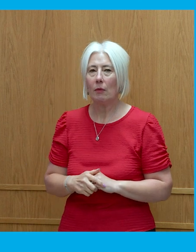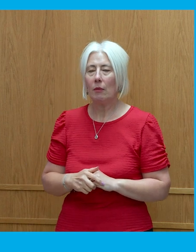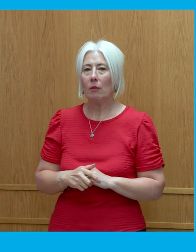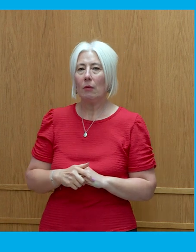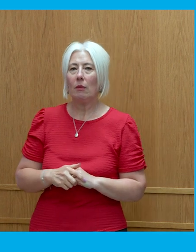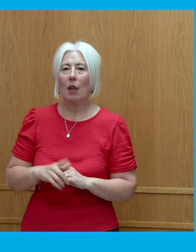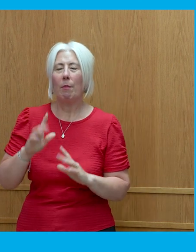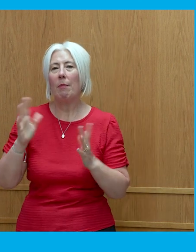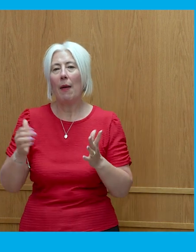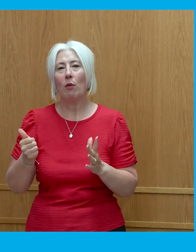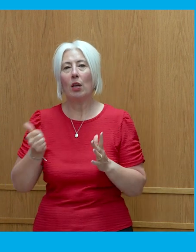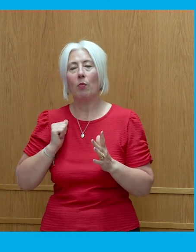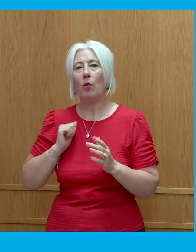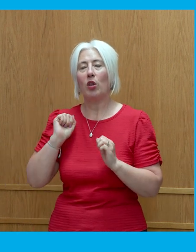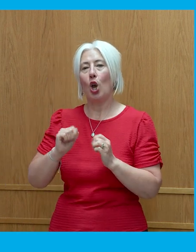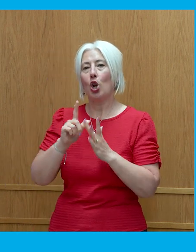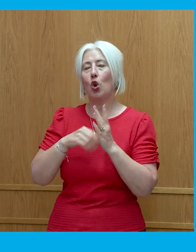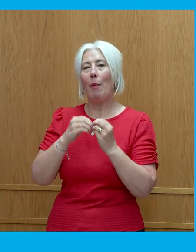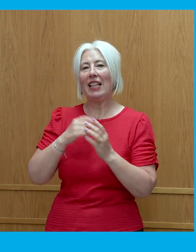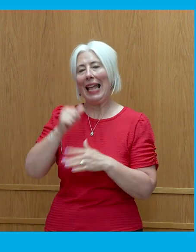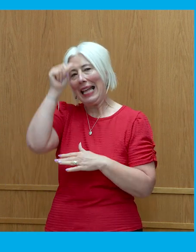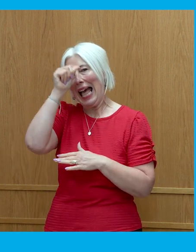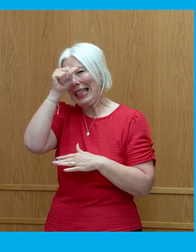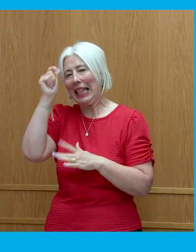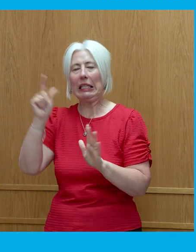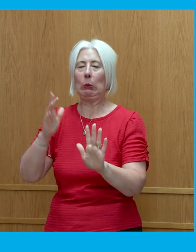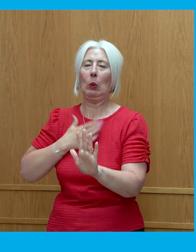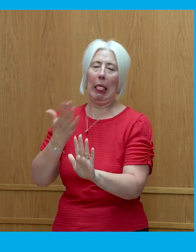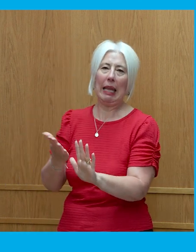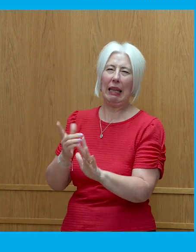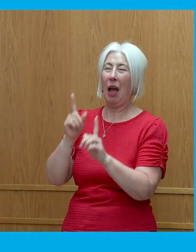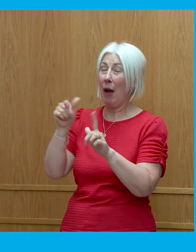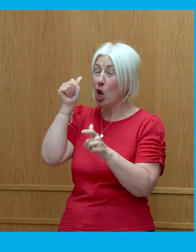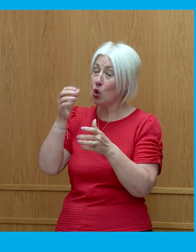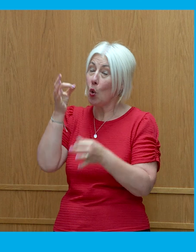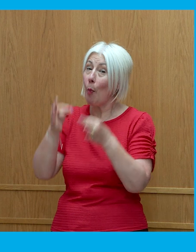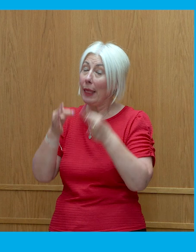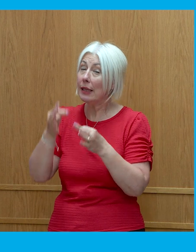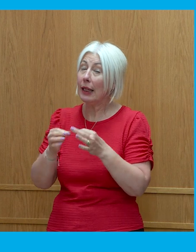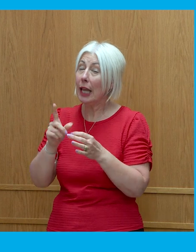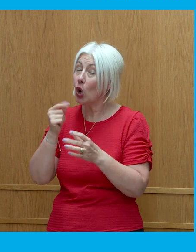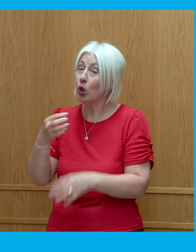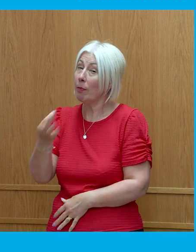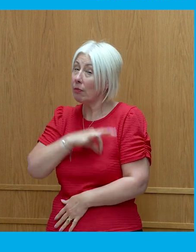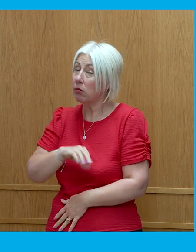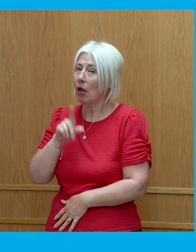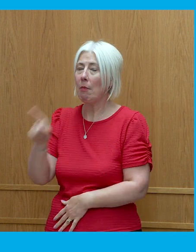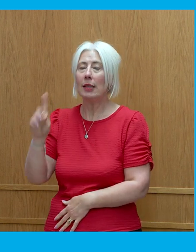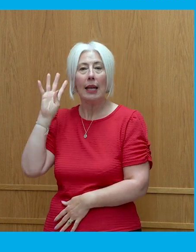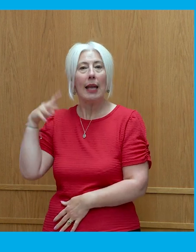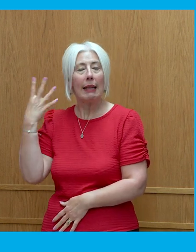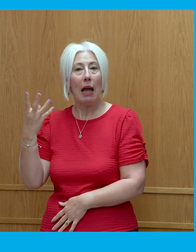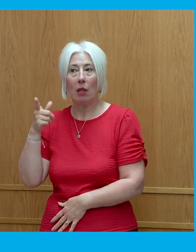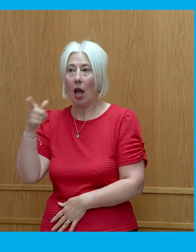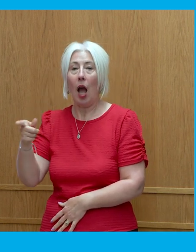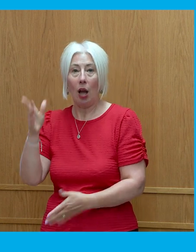this sort of assumption that as a Catholic, he didn't really like it, but he knew politically it was advantageous. Whereas Kamala Harris has made